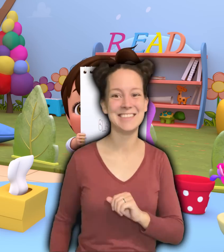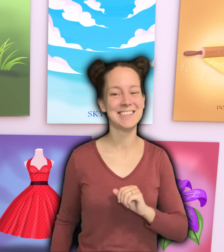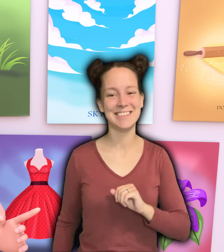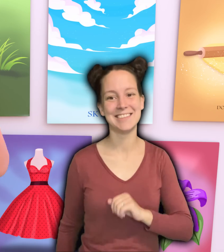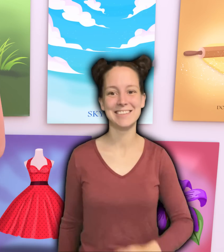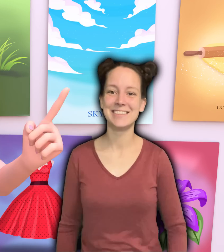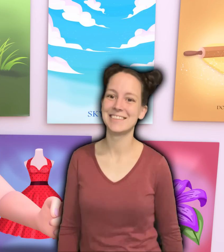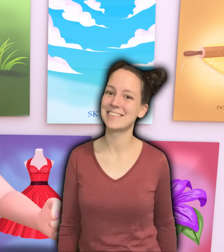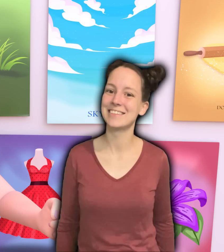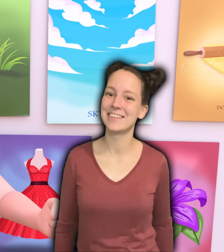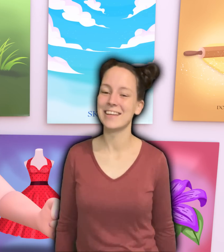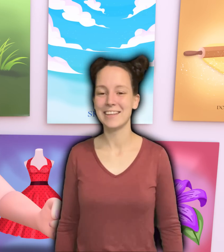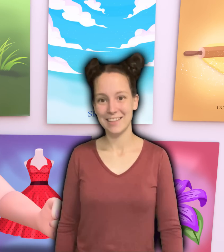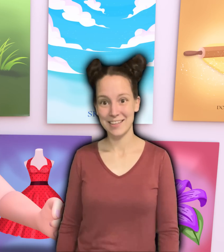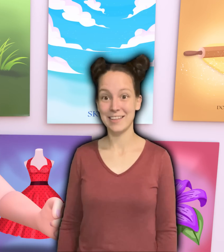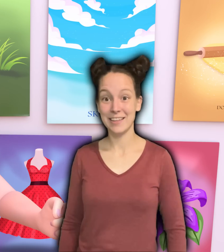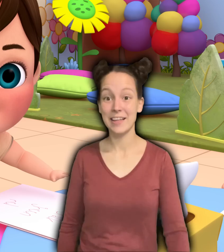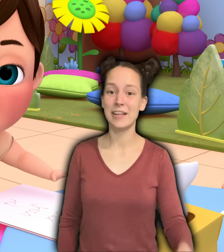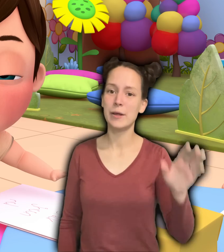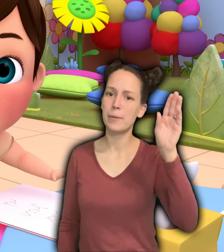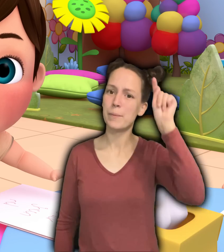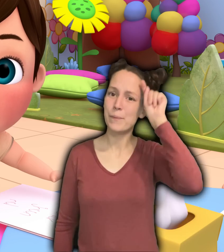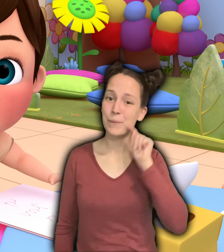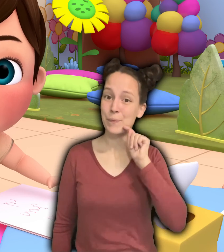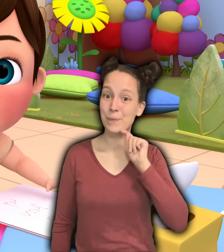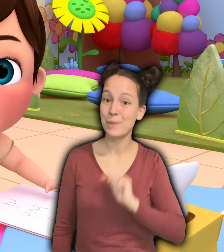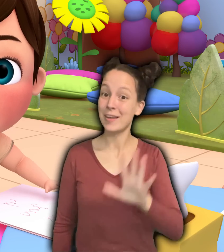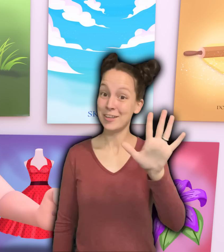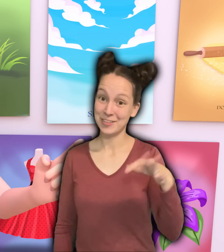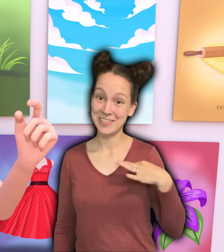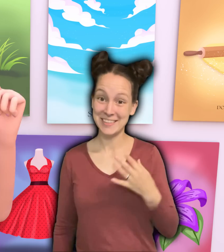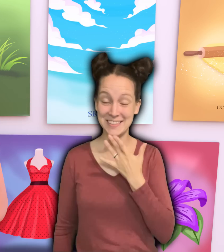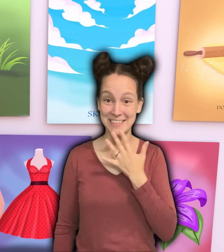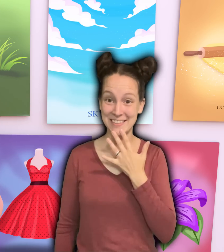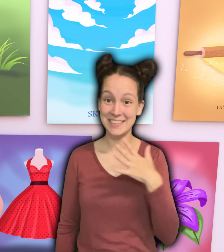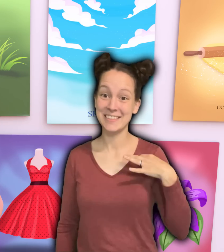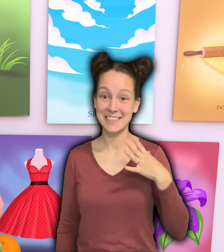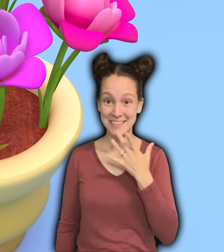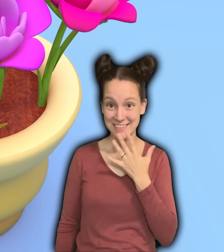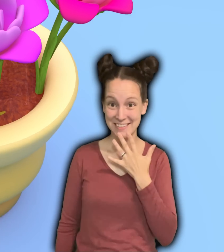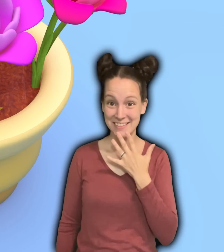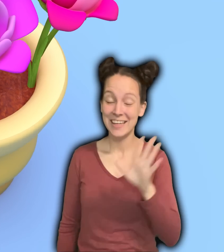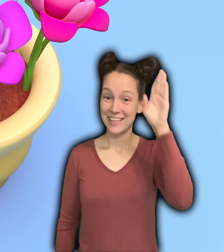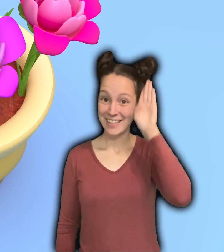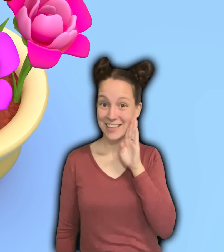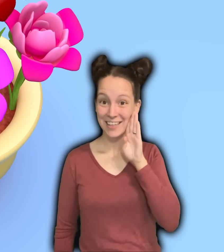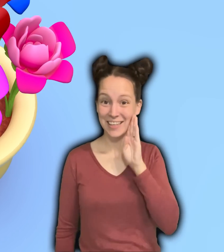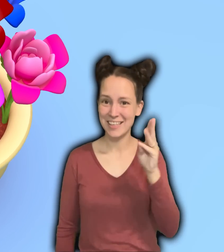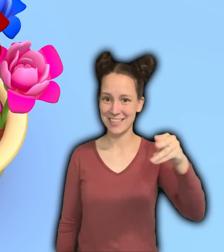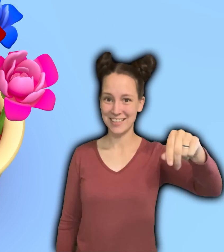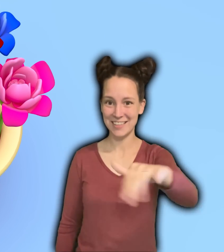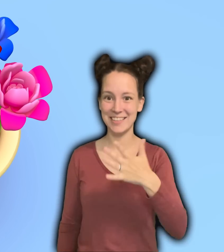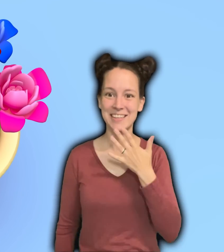hair beig is the color of your shirt of your shirt brown is the color of the dirt